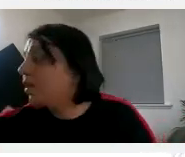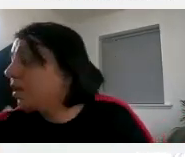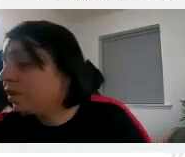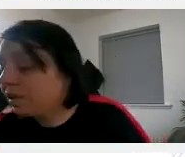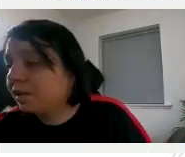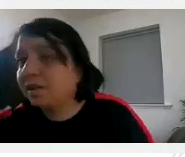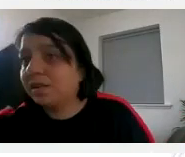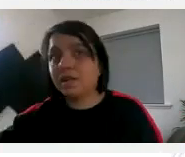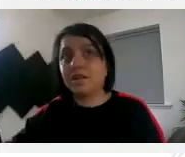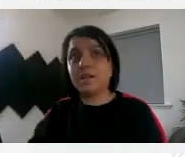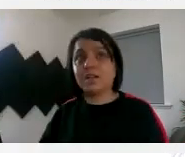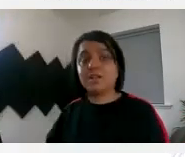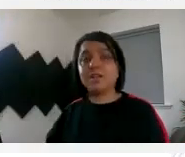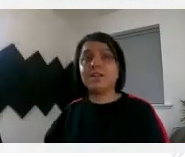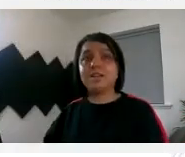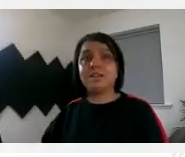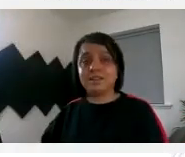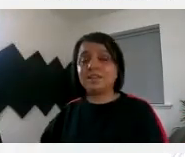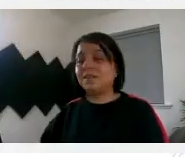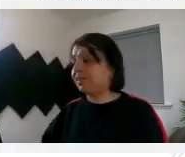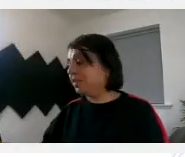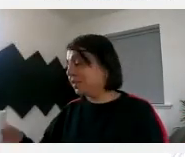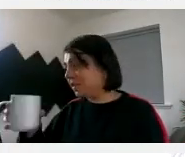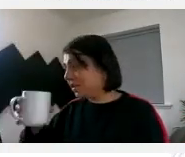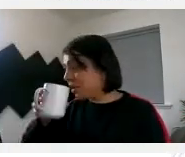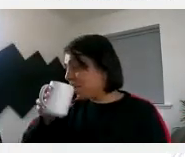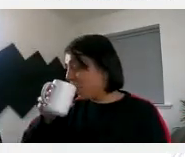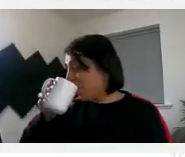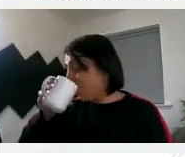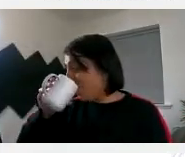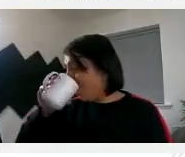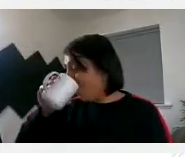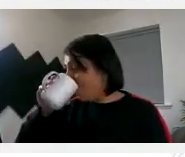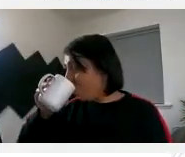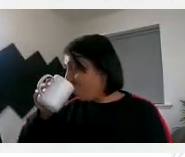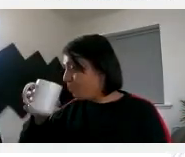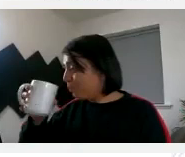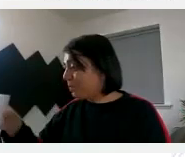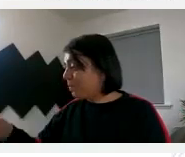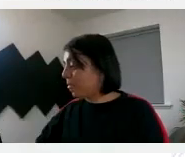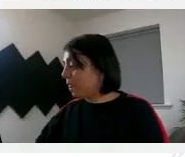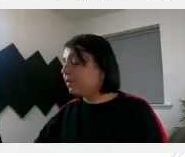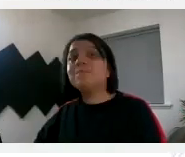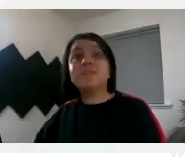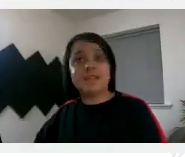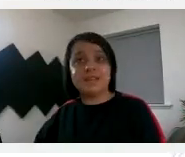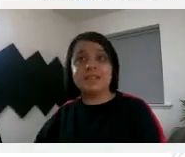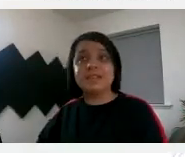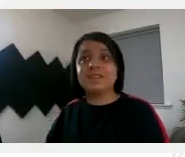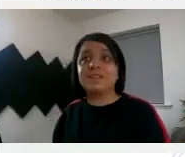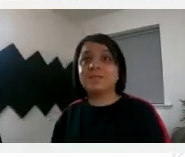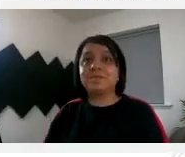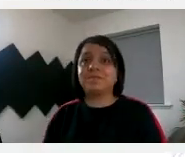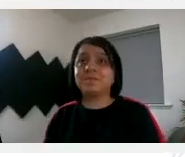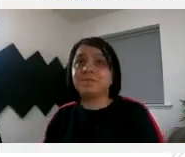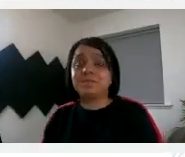very next neighbor next door is Scottish, the Scottish family. And then after them, it's a Nigerian family. Yes. And then